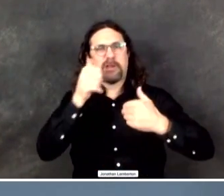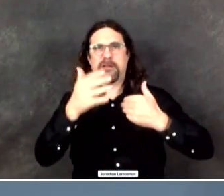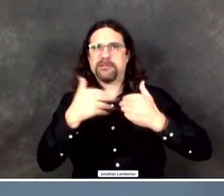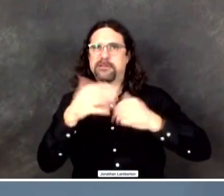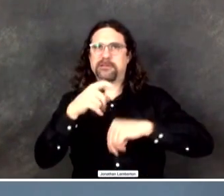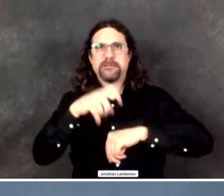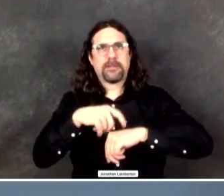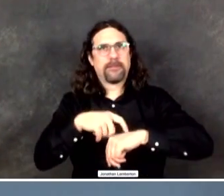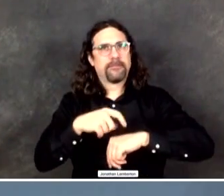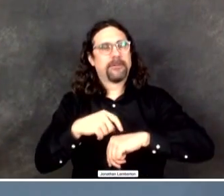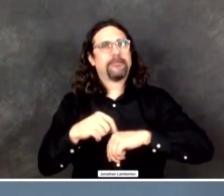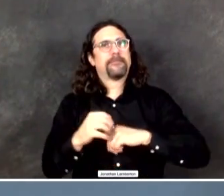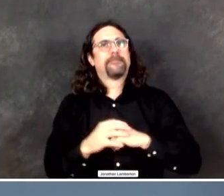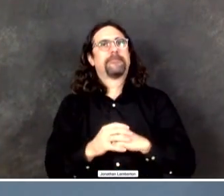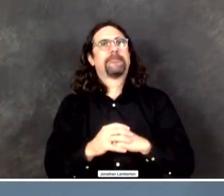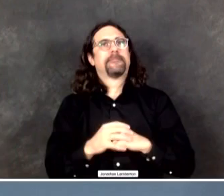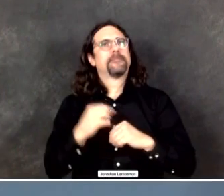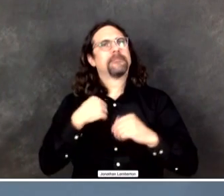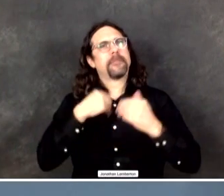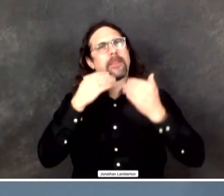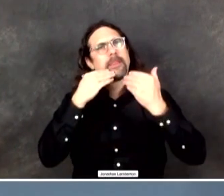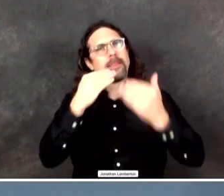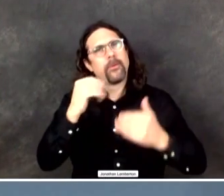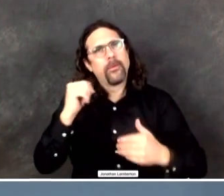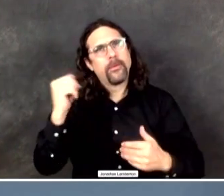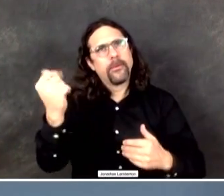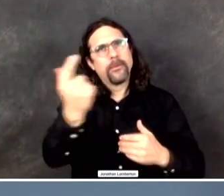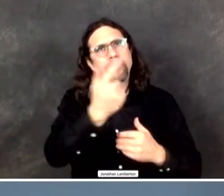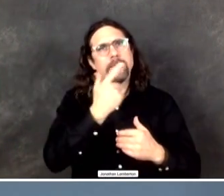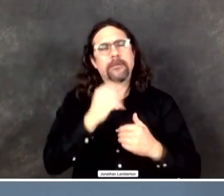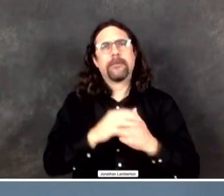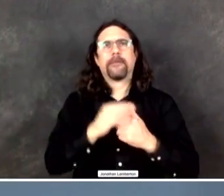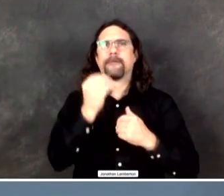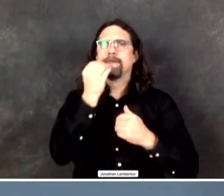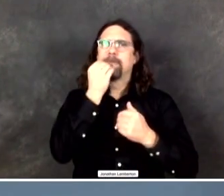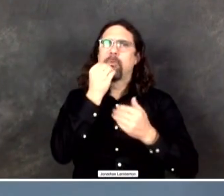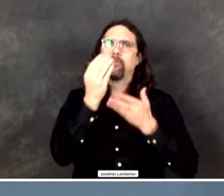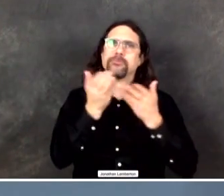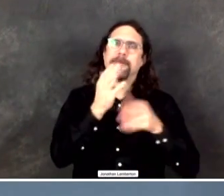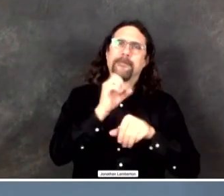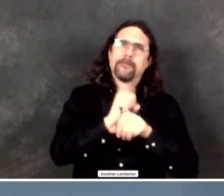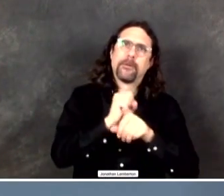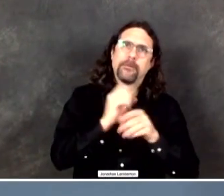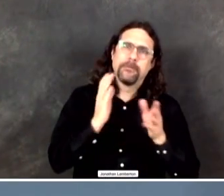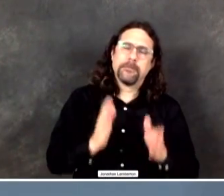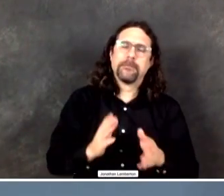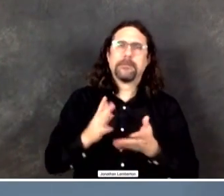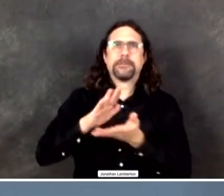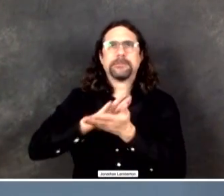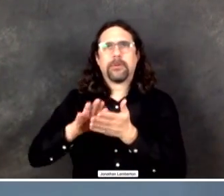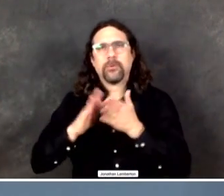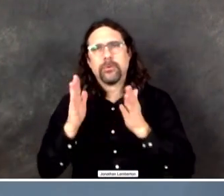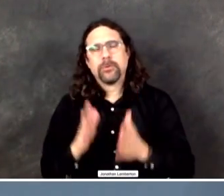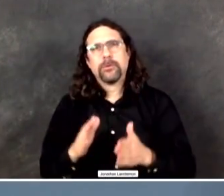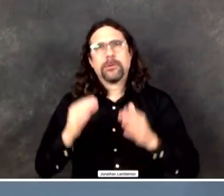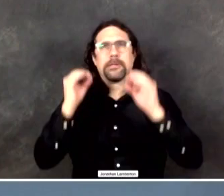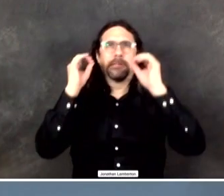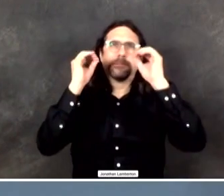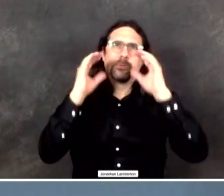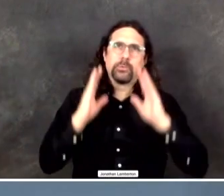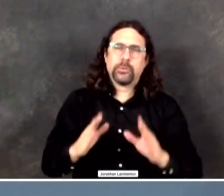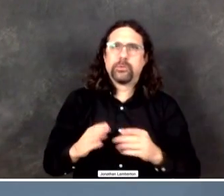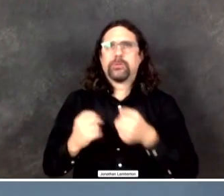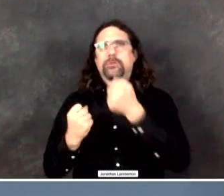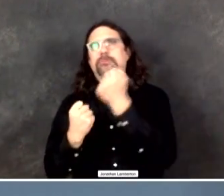out supporting our students and our families. I've had the opportunity to participate in a number of